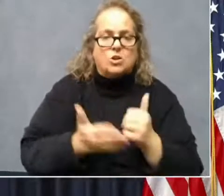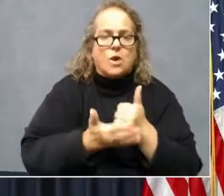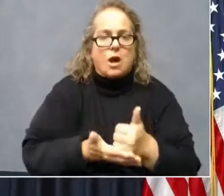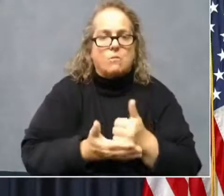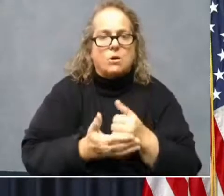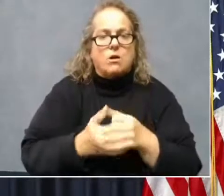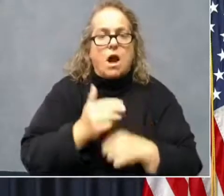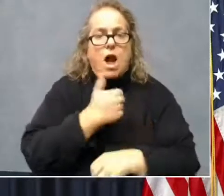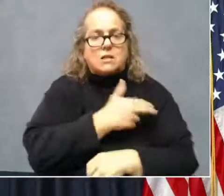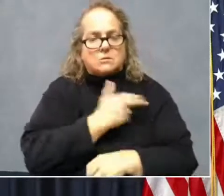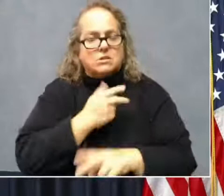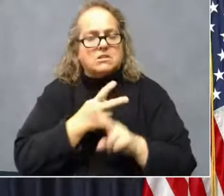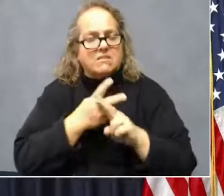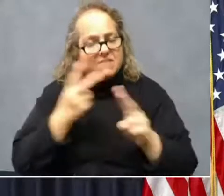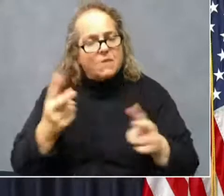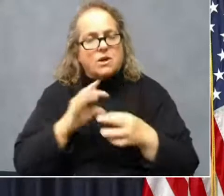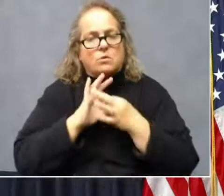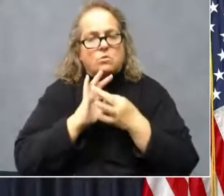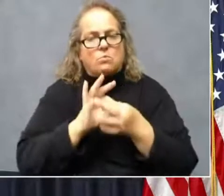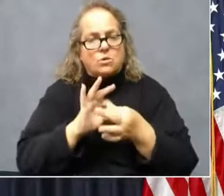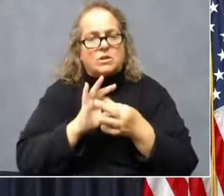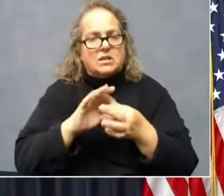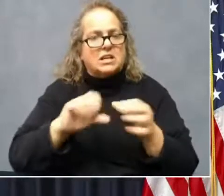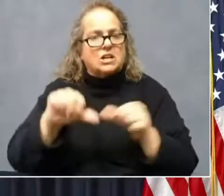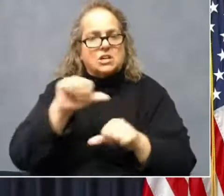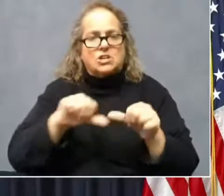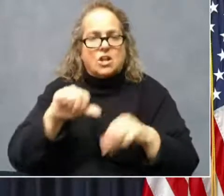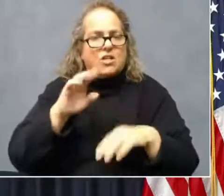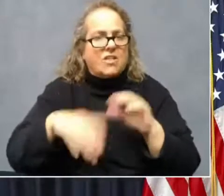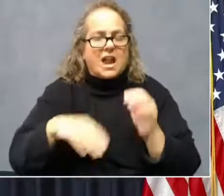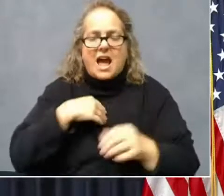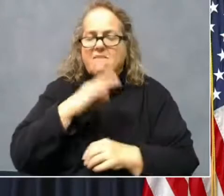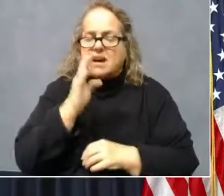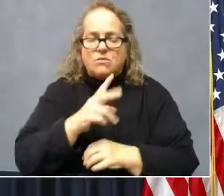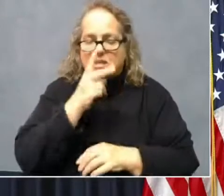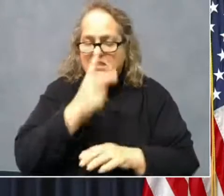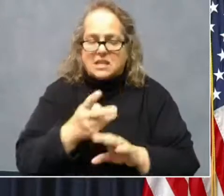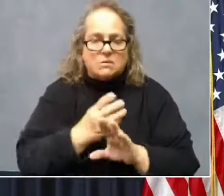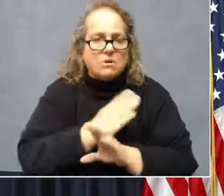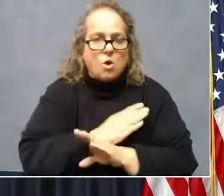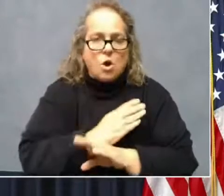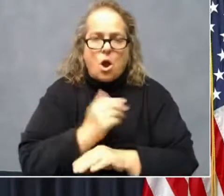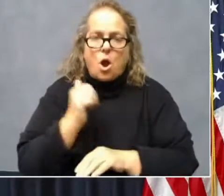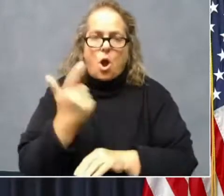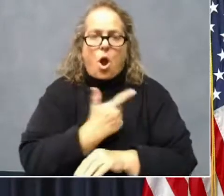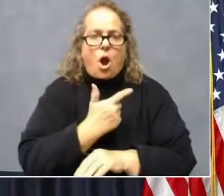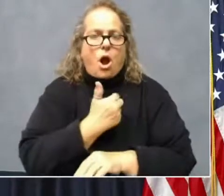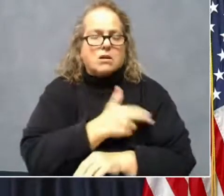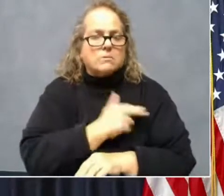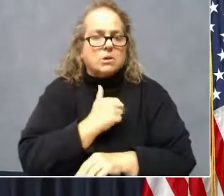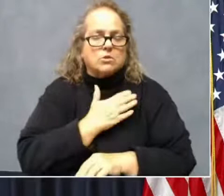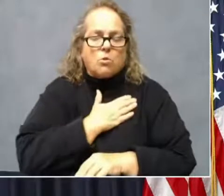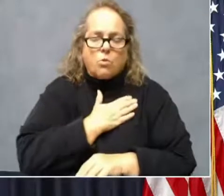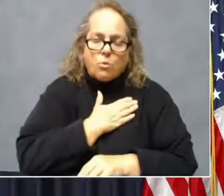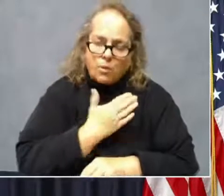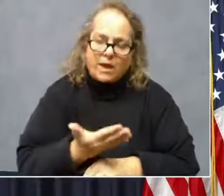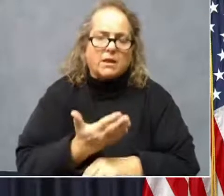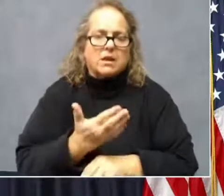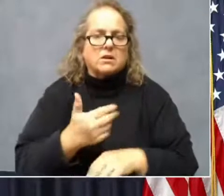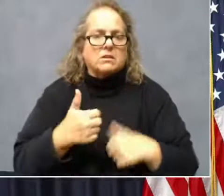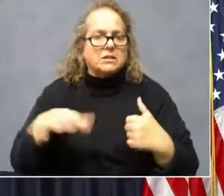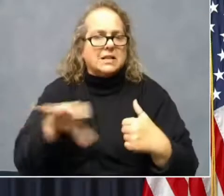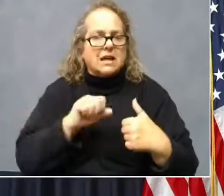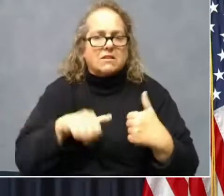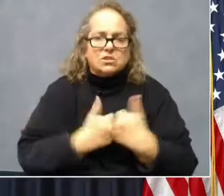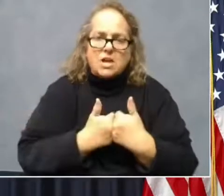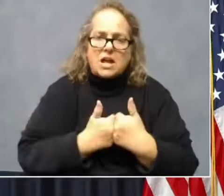hospital systems than I can ever recall seeing. I mean, they have been willing to step up to this challenge and throw out